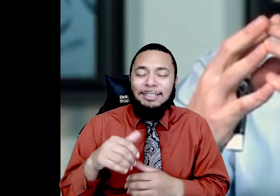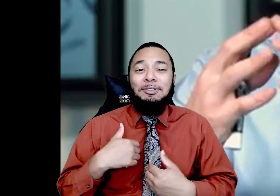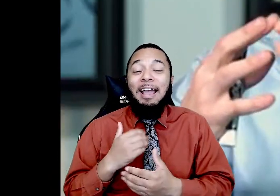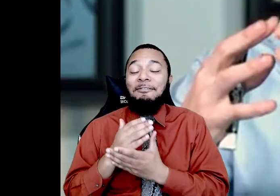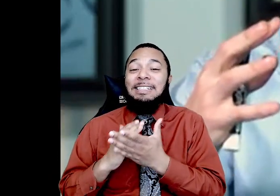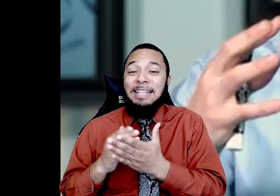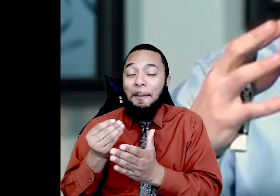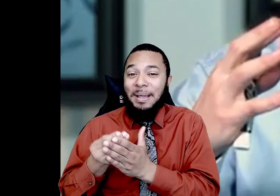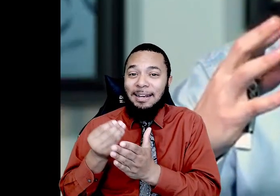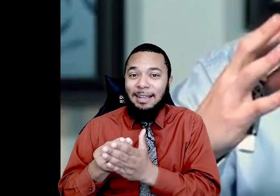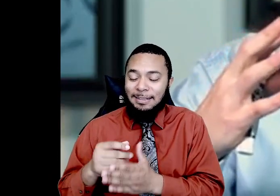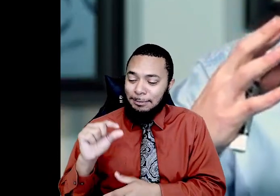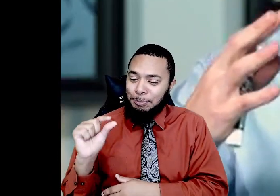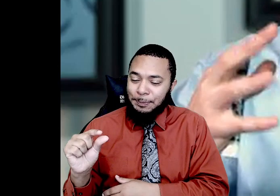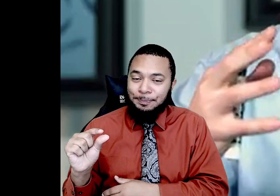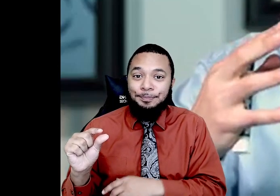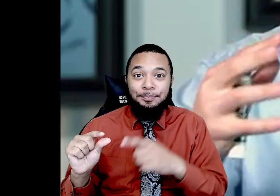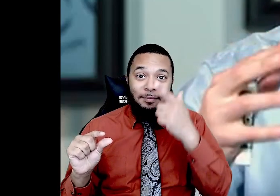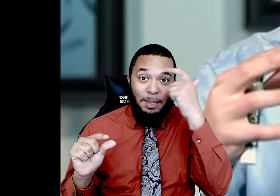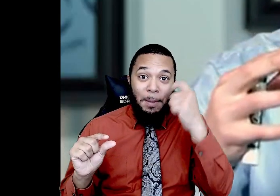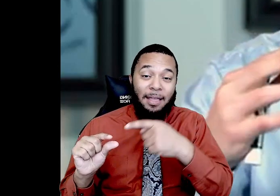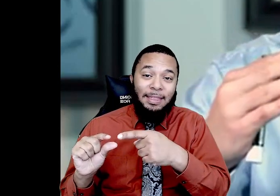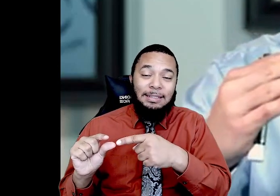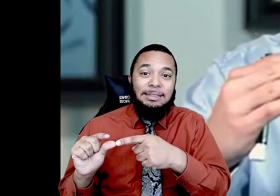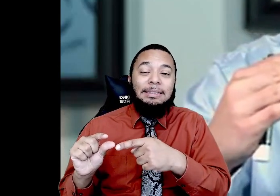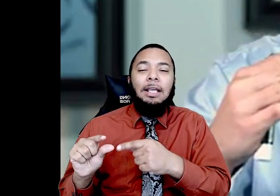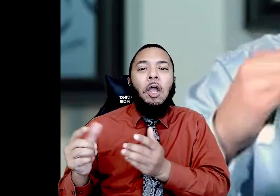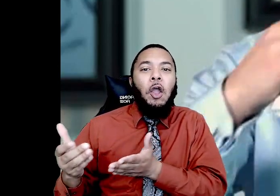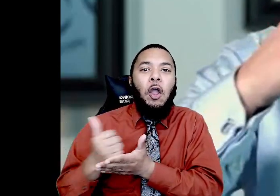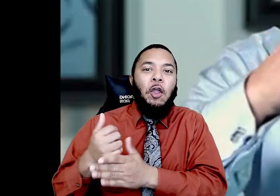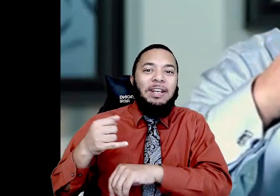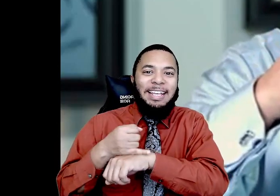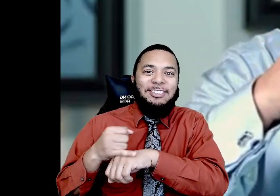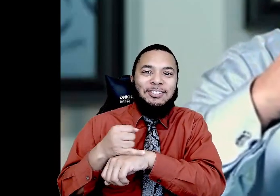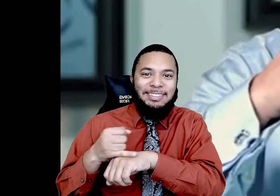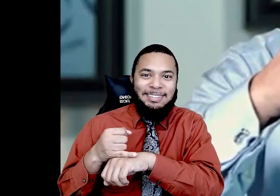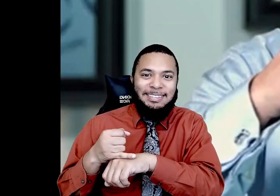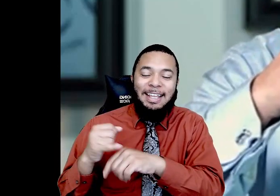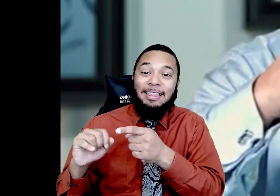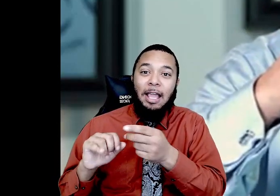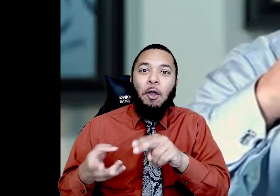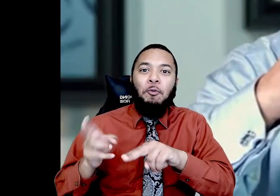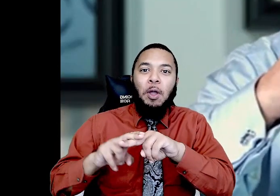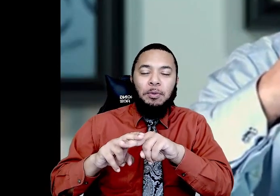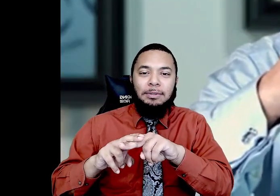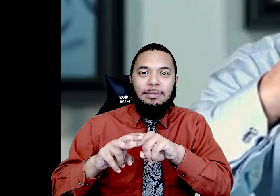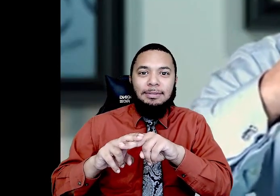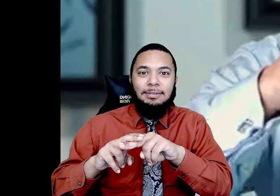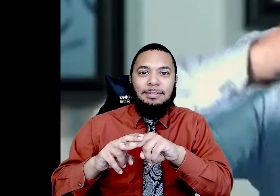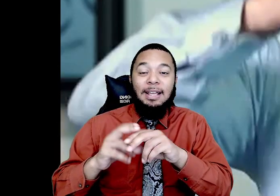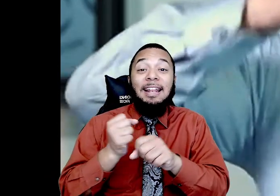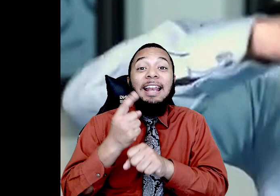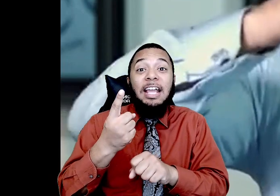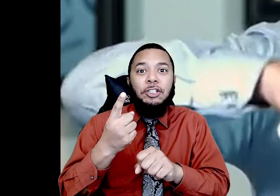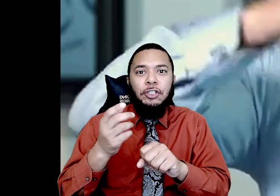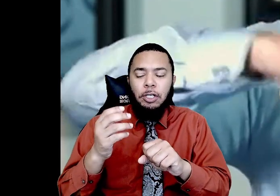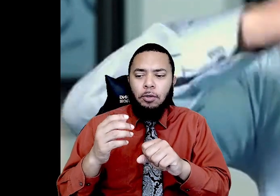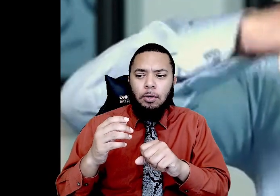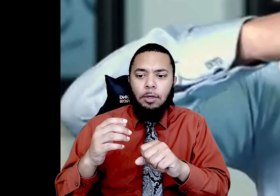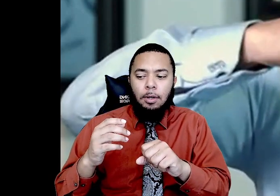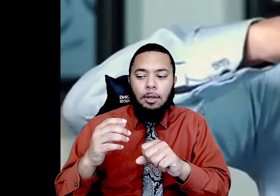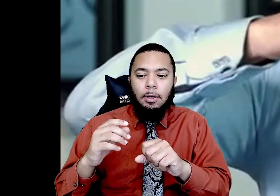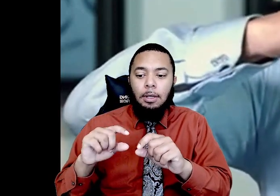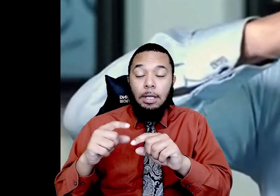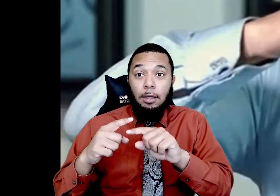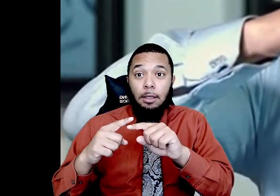then because it's making interest, that money grows. The next year, the growth is on your initial